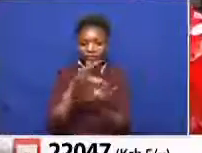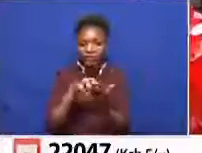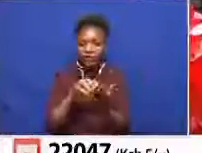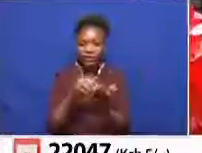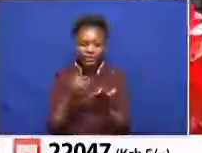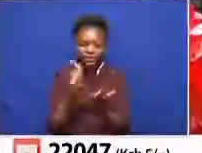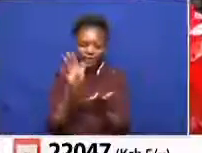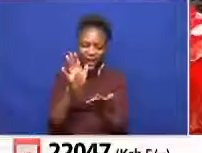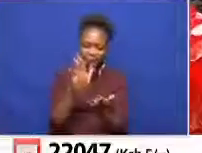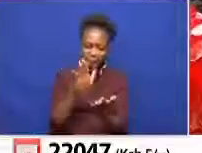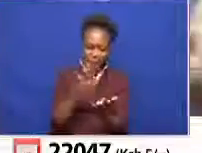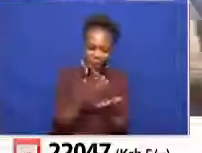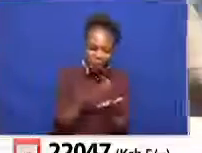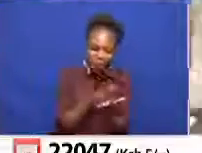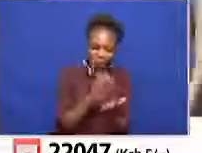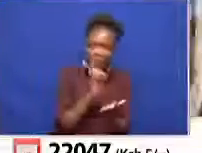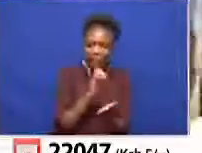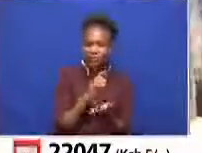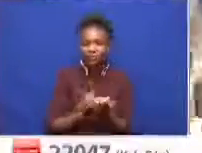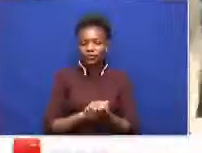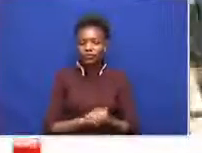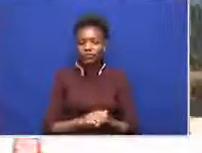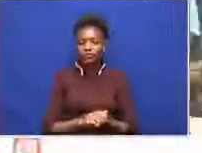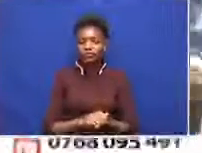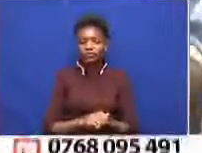seemingly going down by the day.